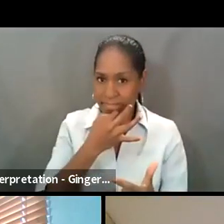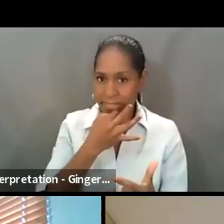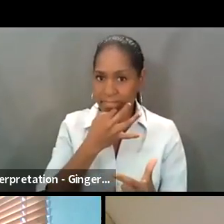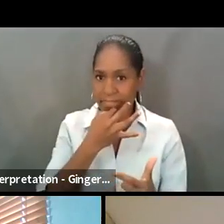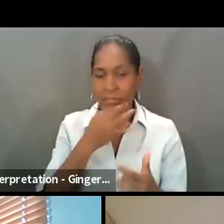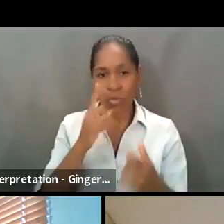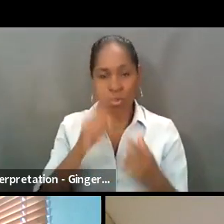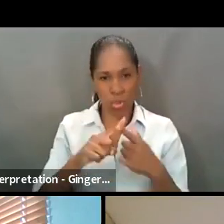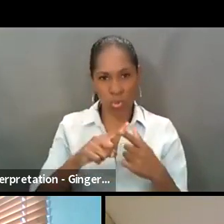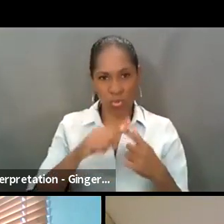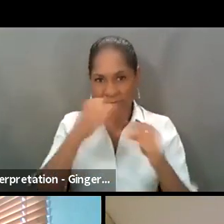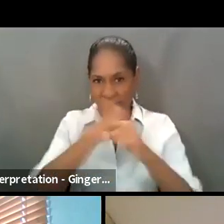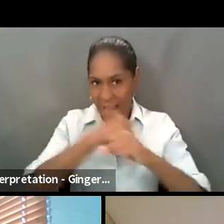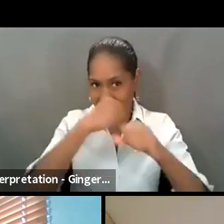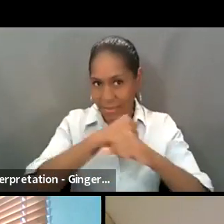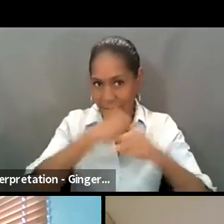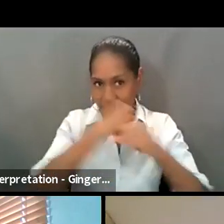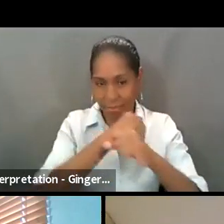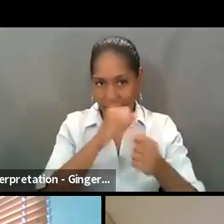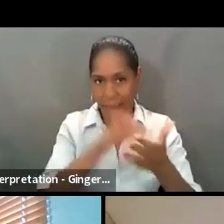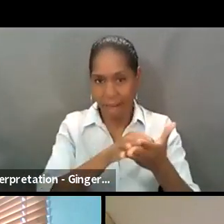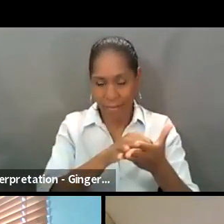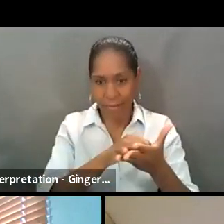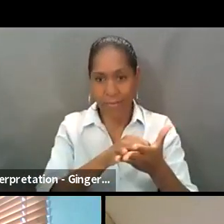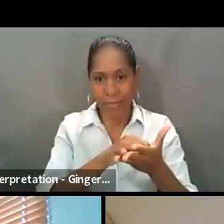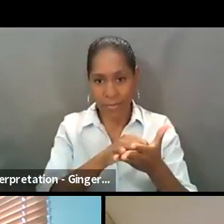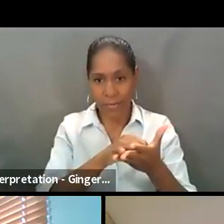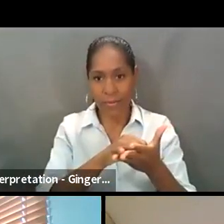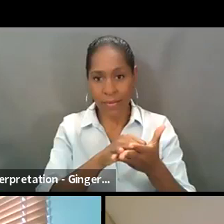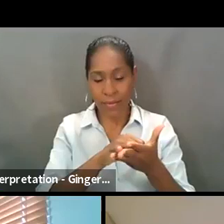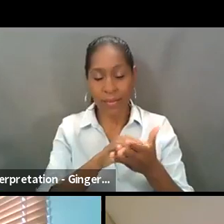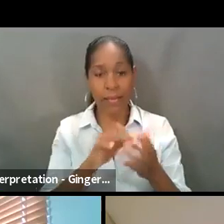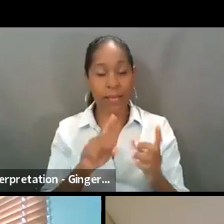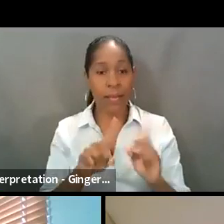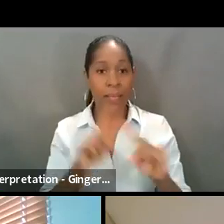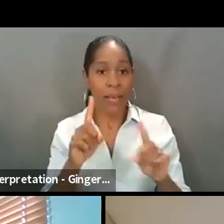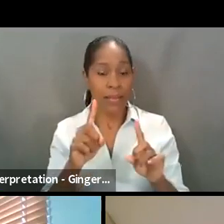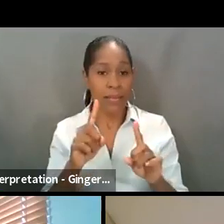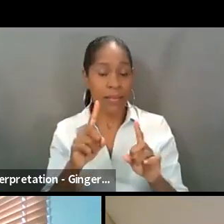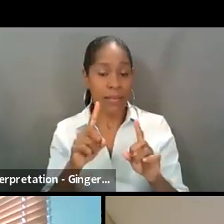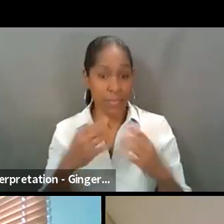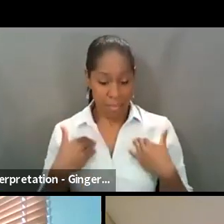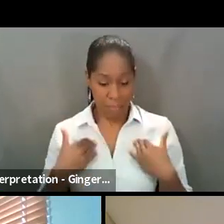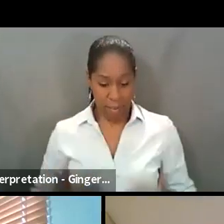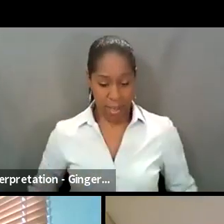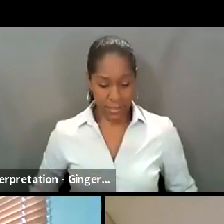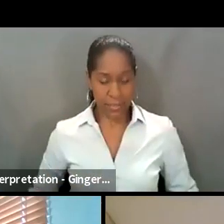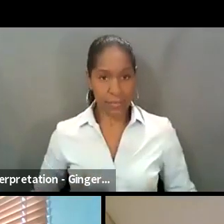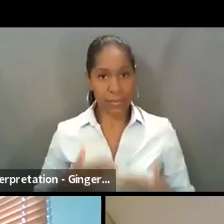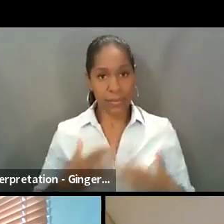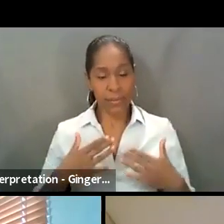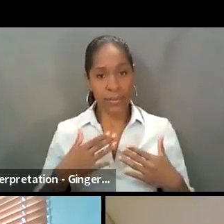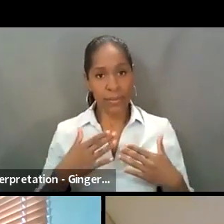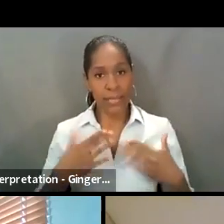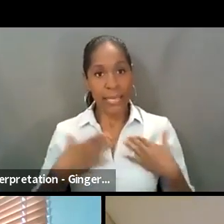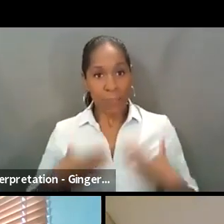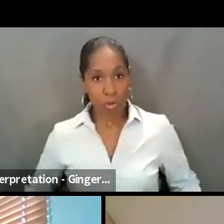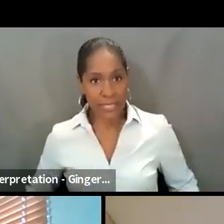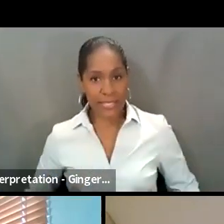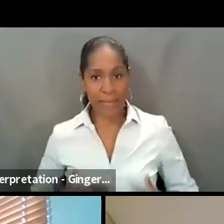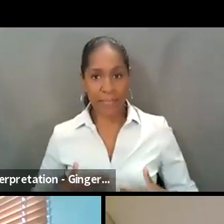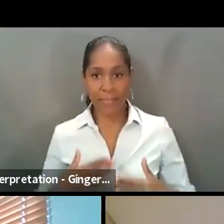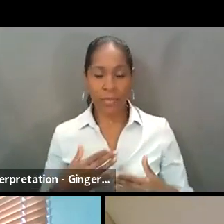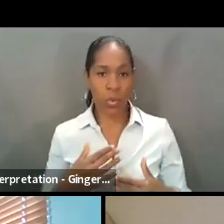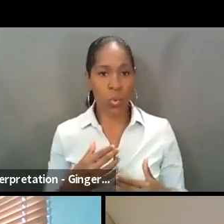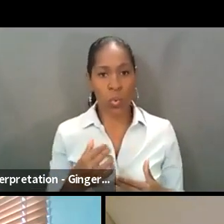keep you healthy and safe. But the body can't do that, or your immune system can't do it very